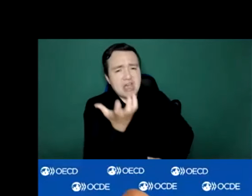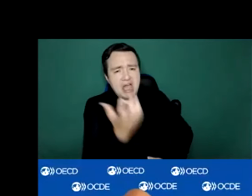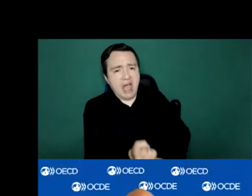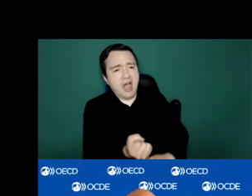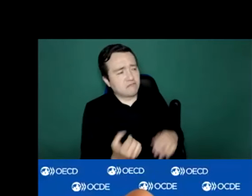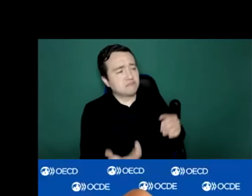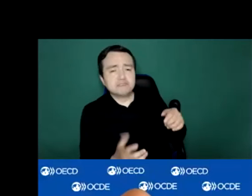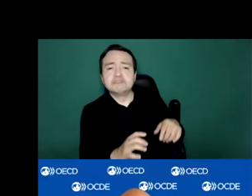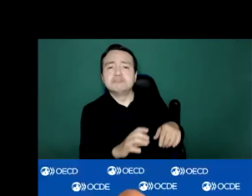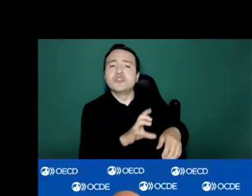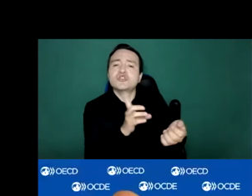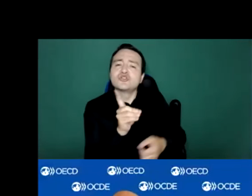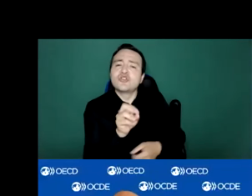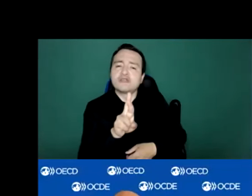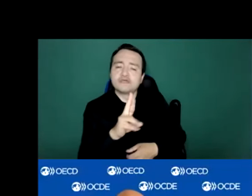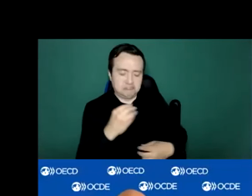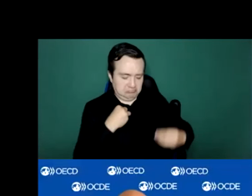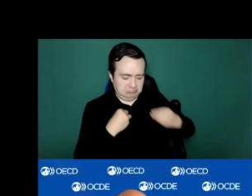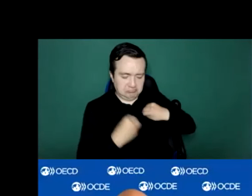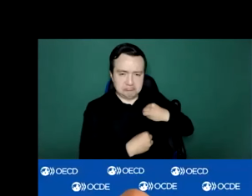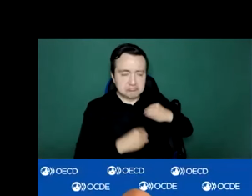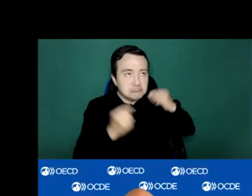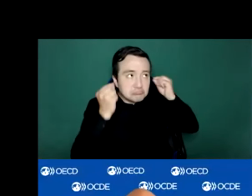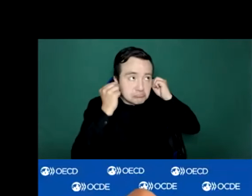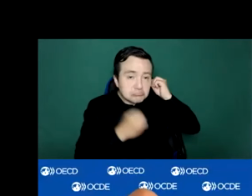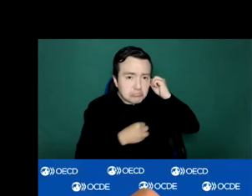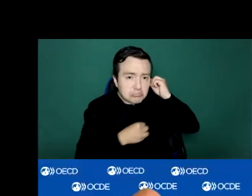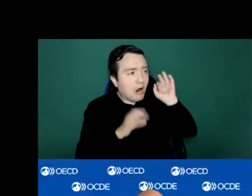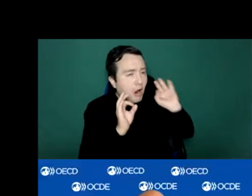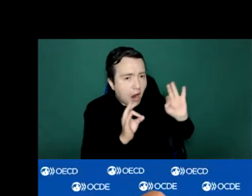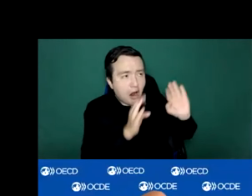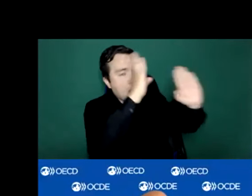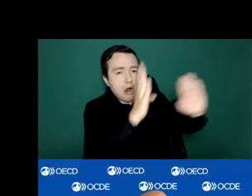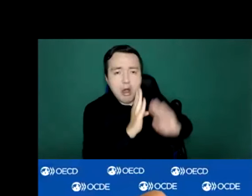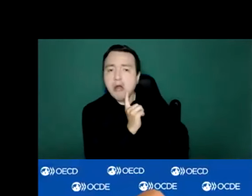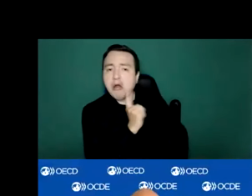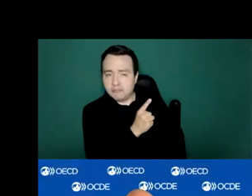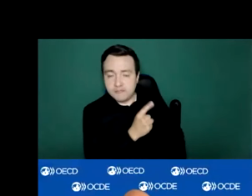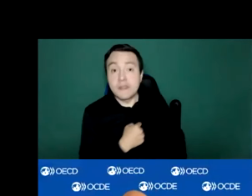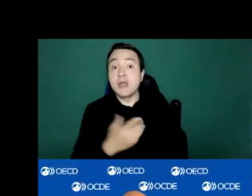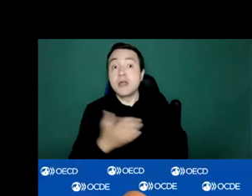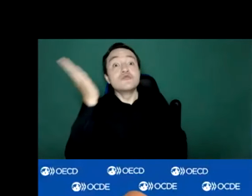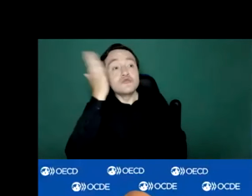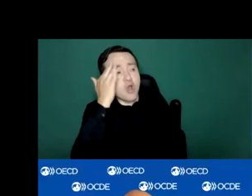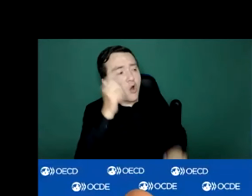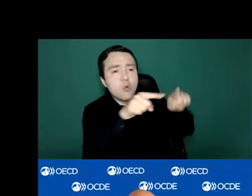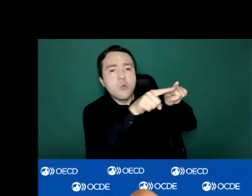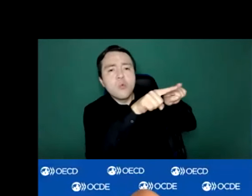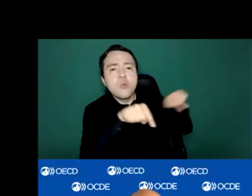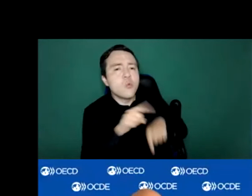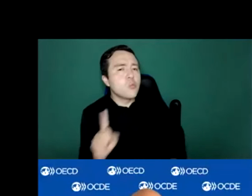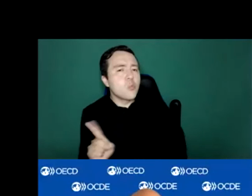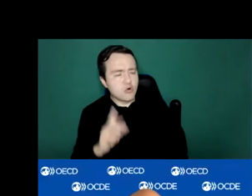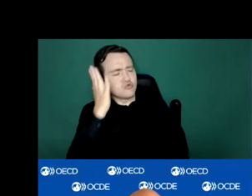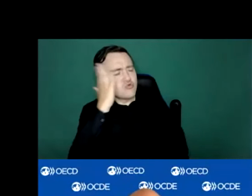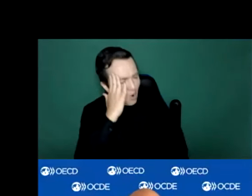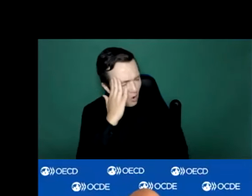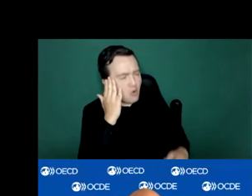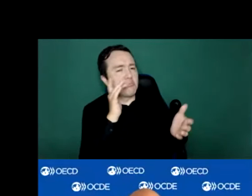coordinate care, all of the things that we've been talking so much about, the attributes of strong primary health